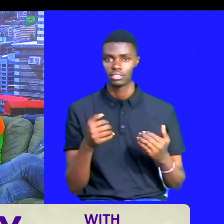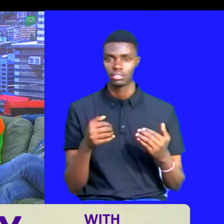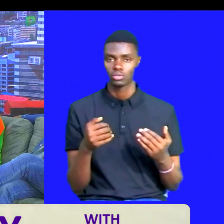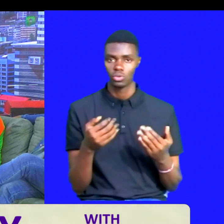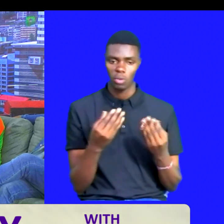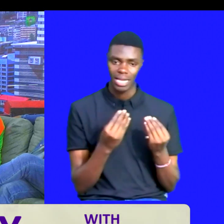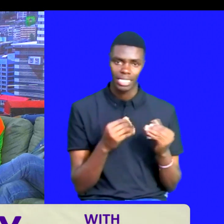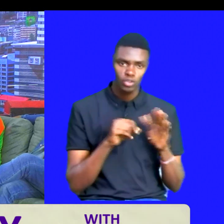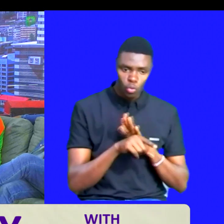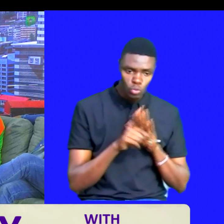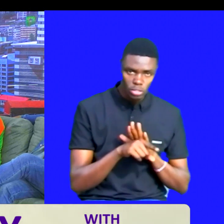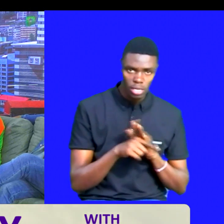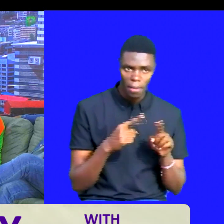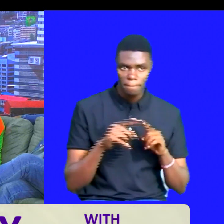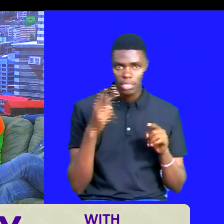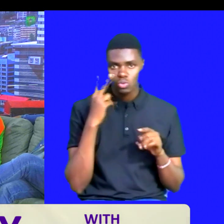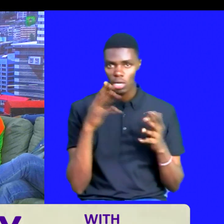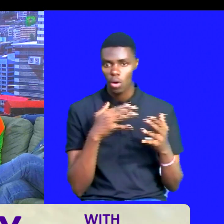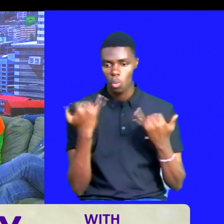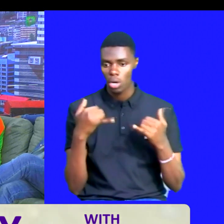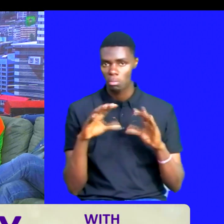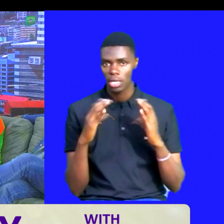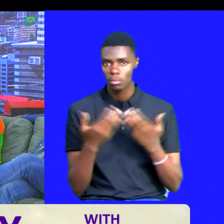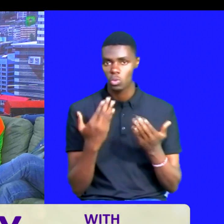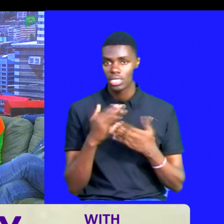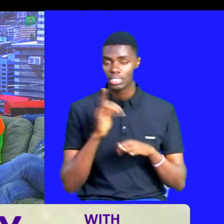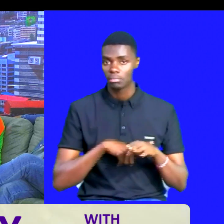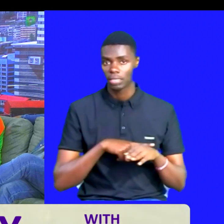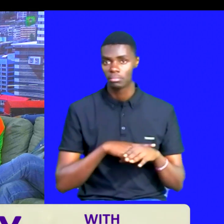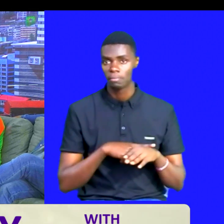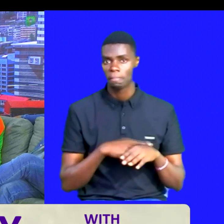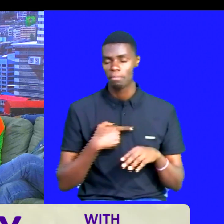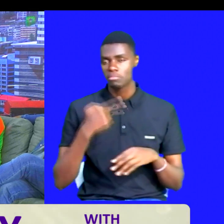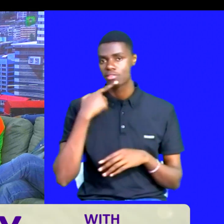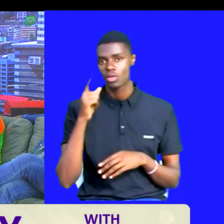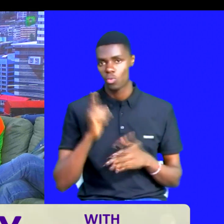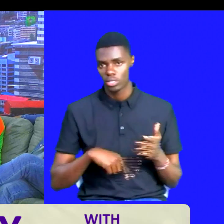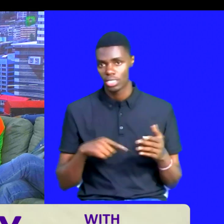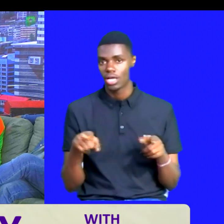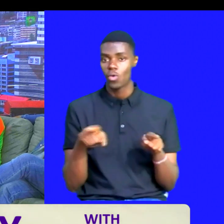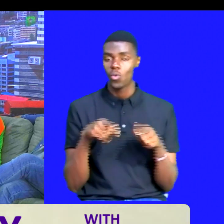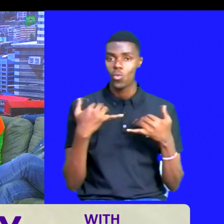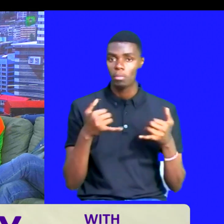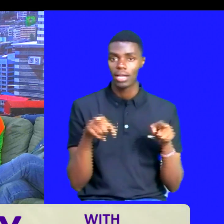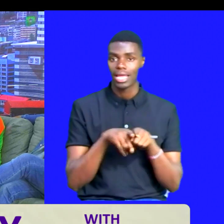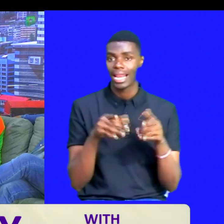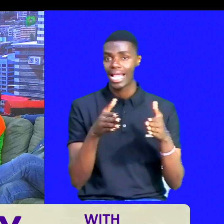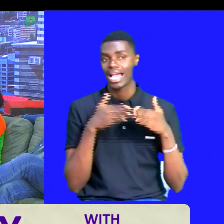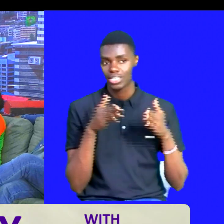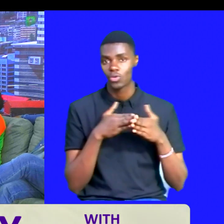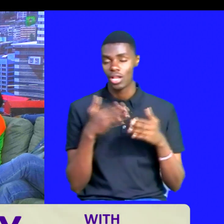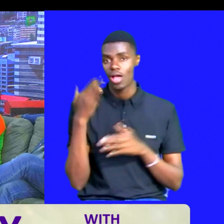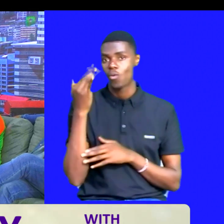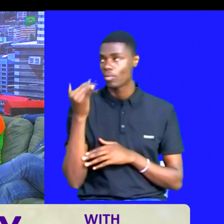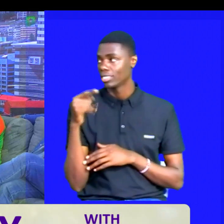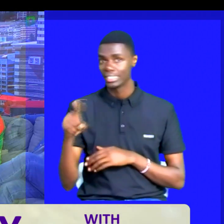easy goals, but if you look at how they're playing the ball, sometimes I tell them we play like Arsenal. Arsenal sometimes doesn't win. You're an